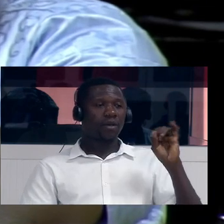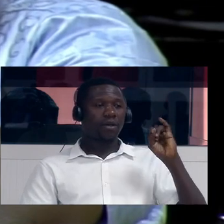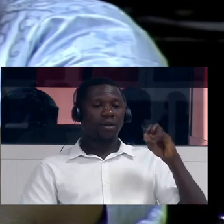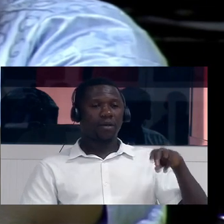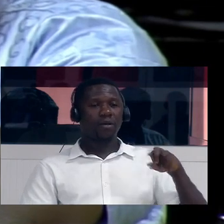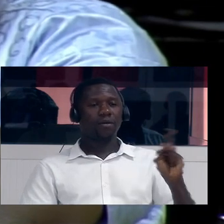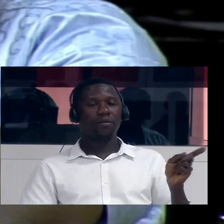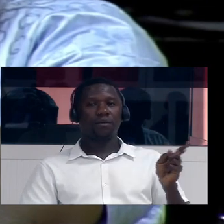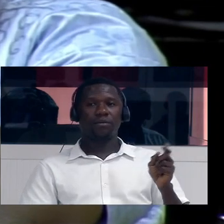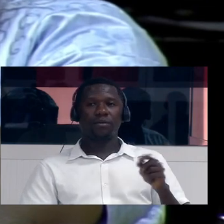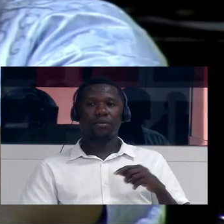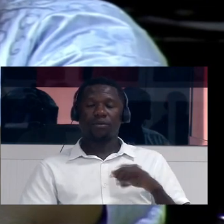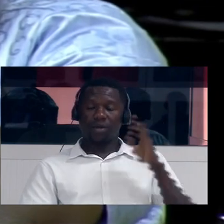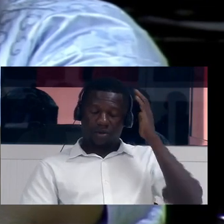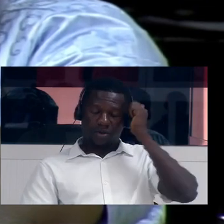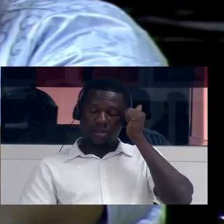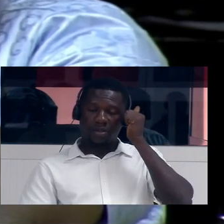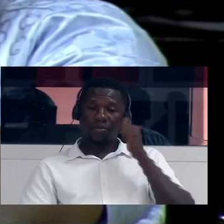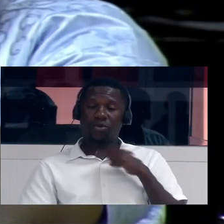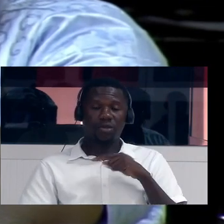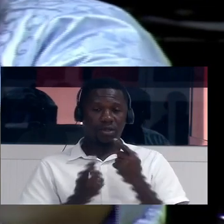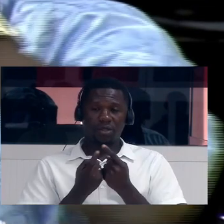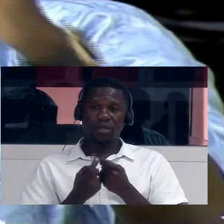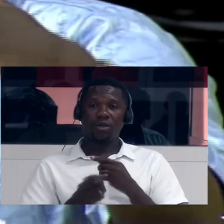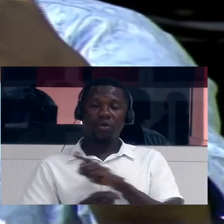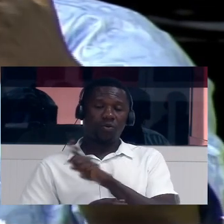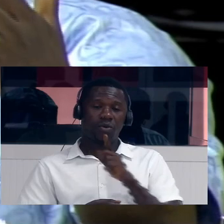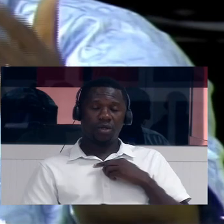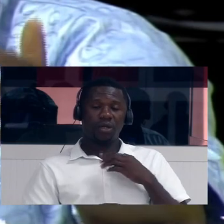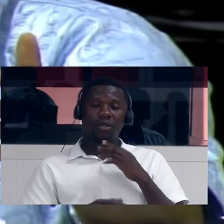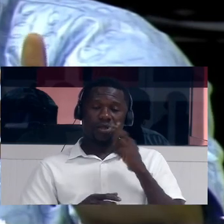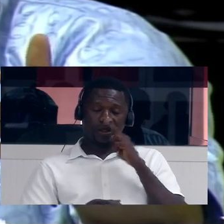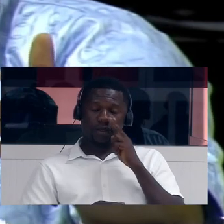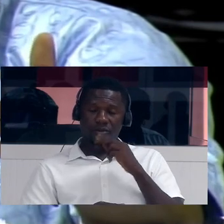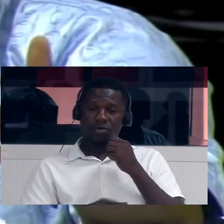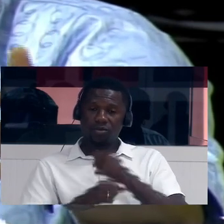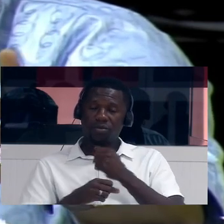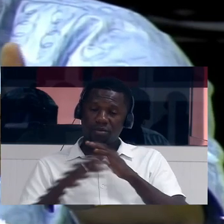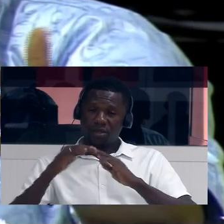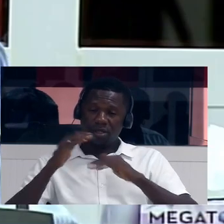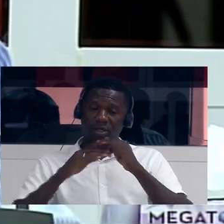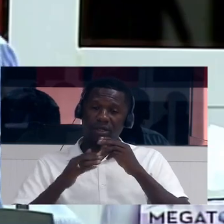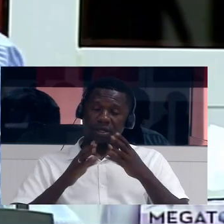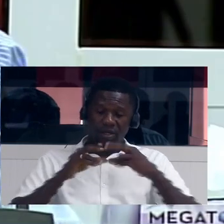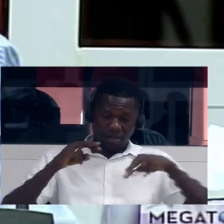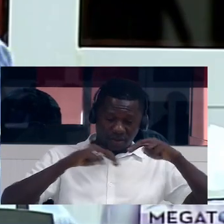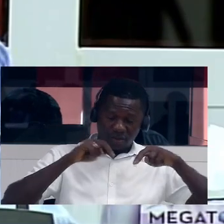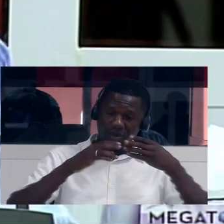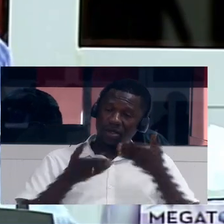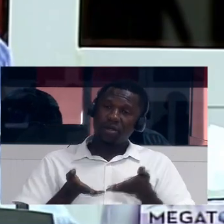I understand. But the thing is, we are trying to build a record here. Yes, build a record and